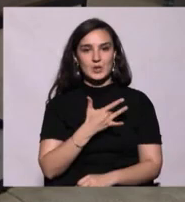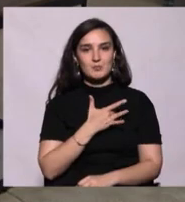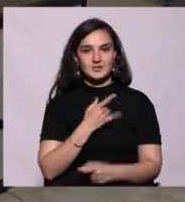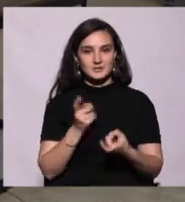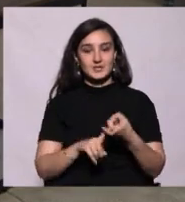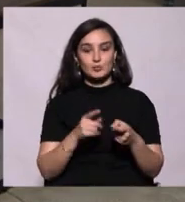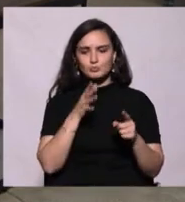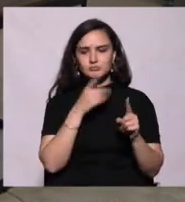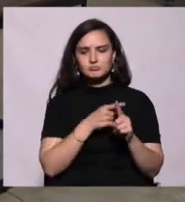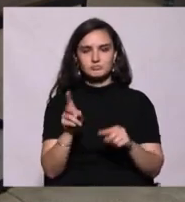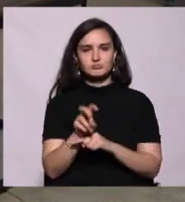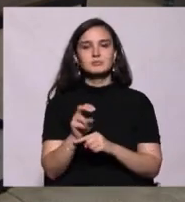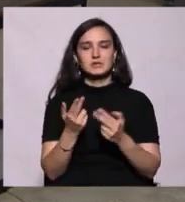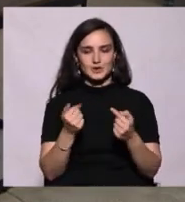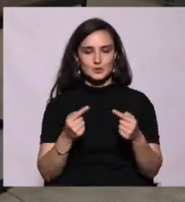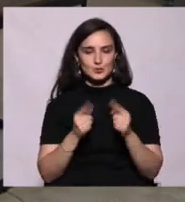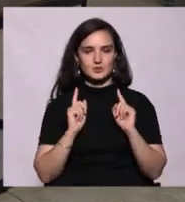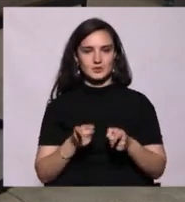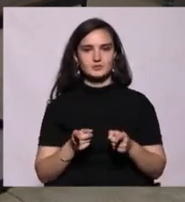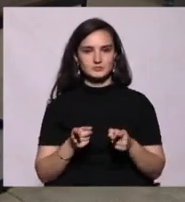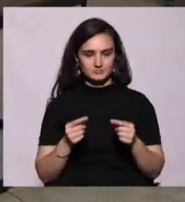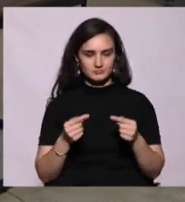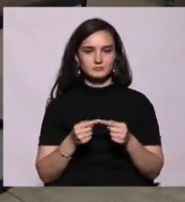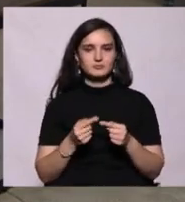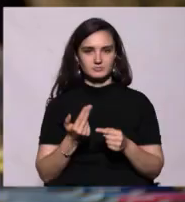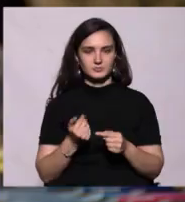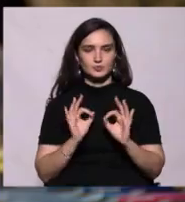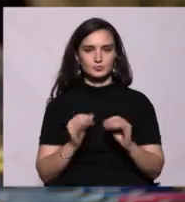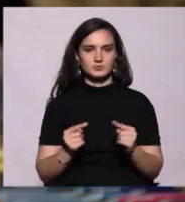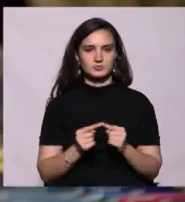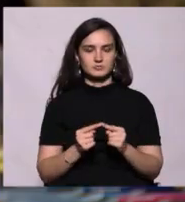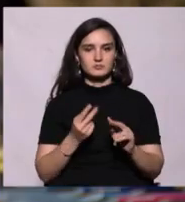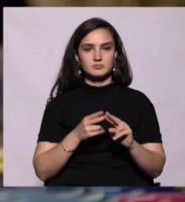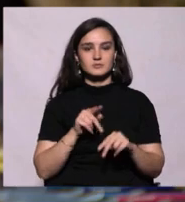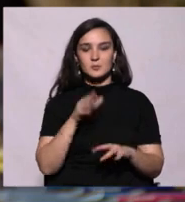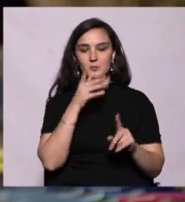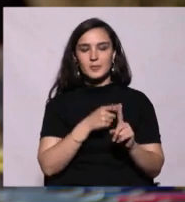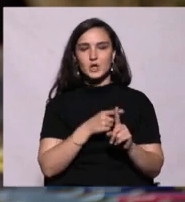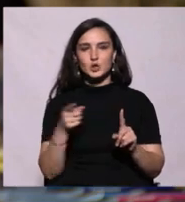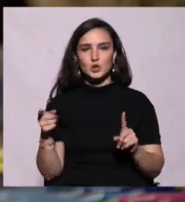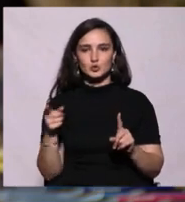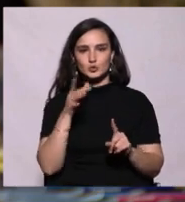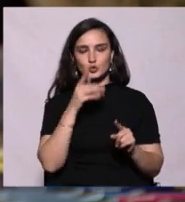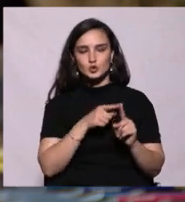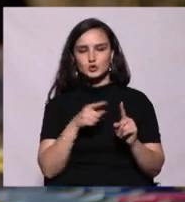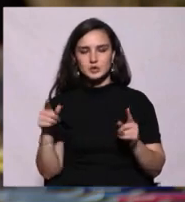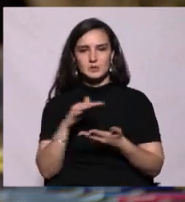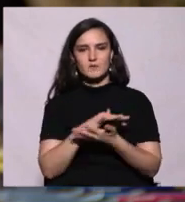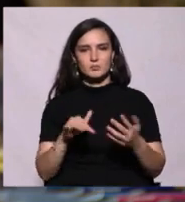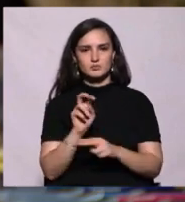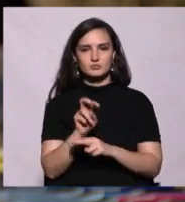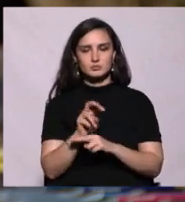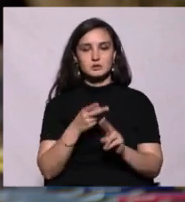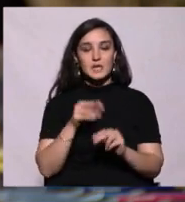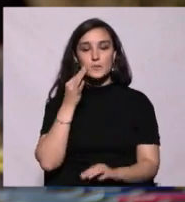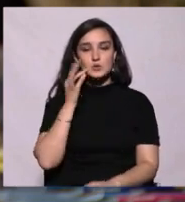long period of time. Exactly, Miss Sophie. The key to this question is period of time. So